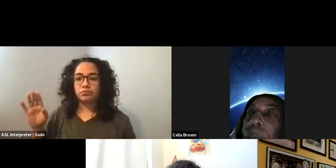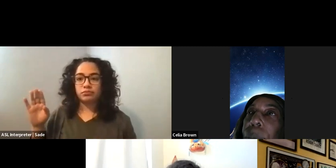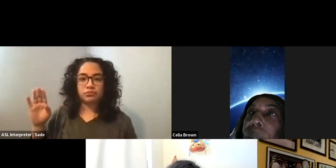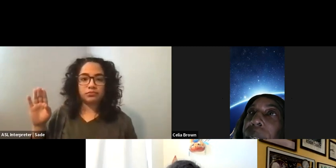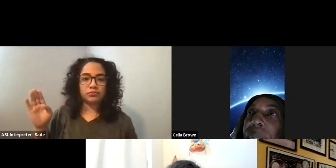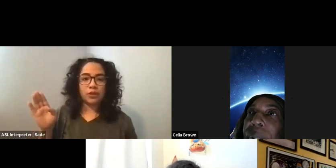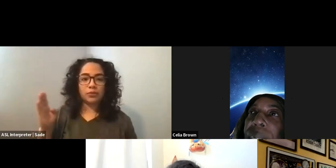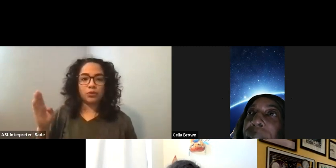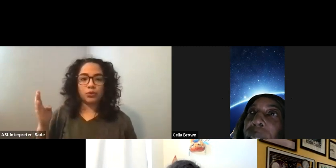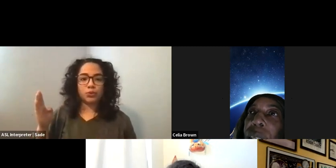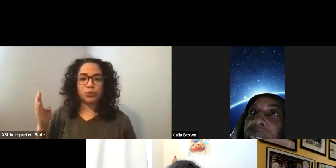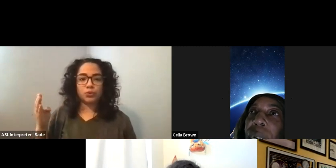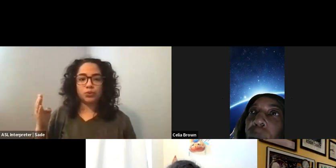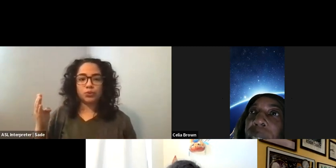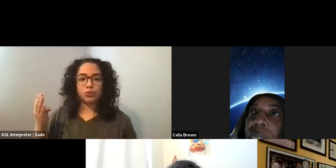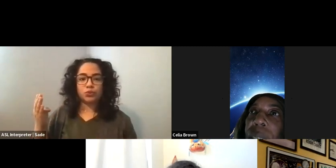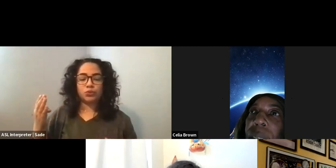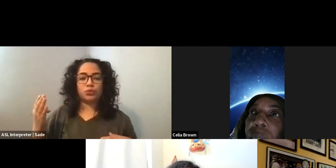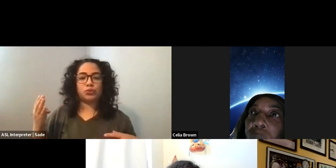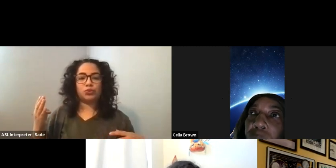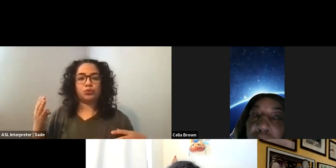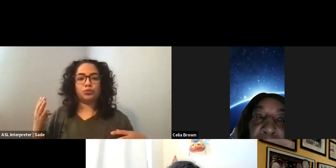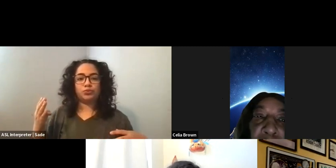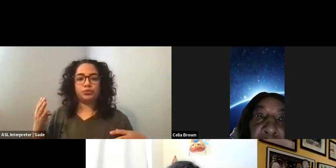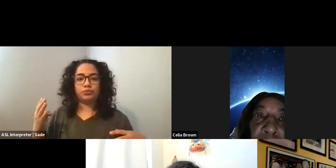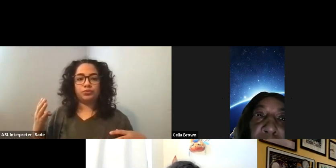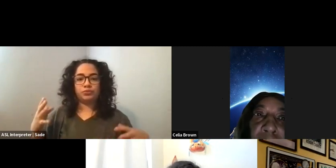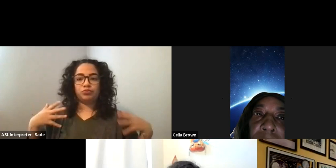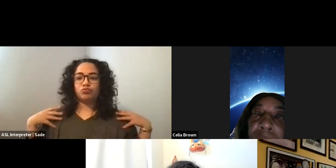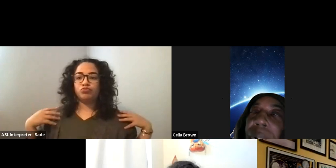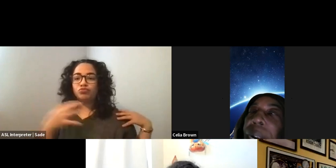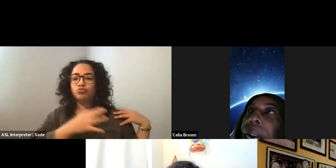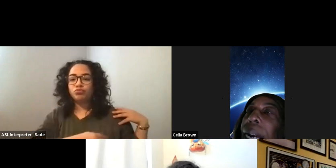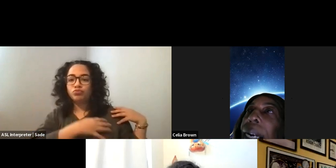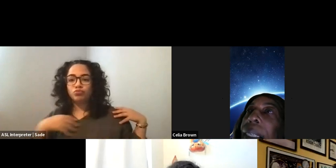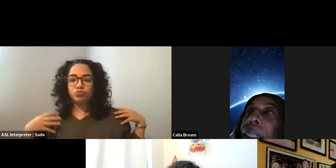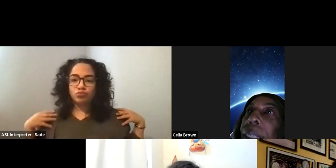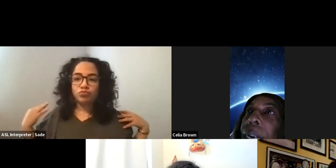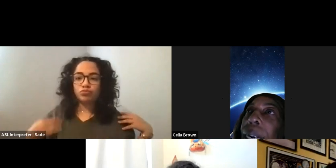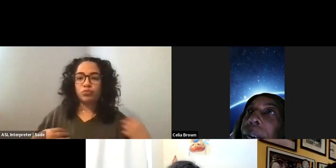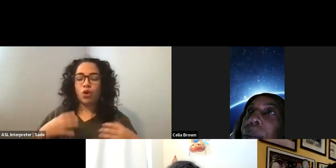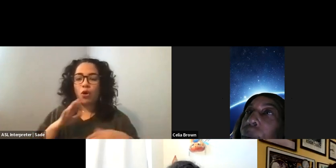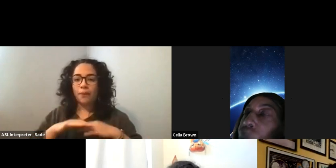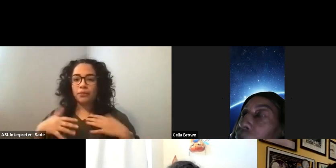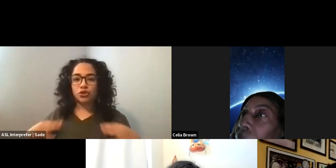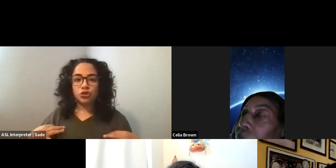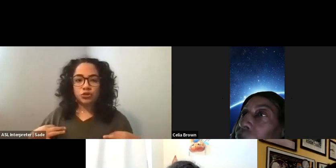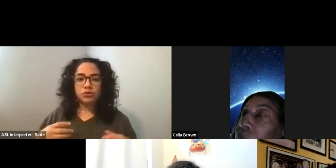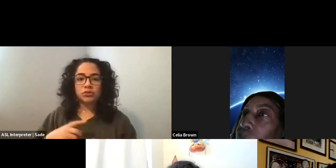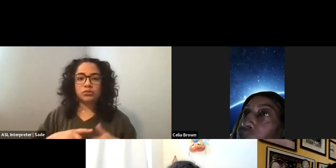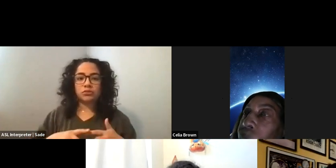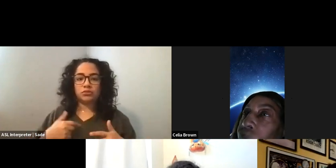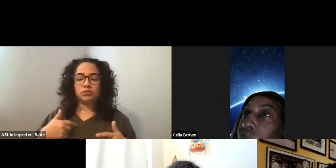like a little sequins on my shirt. And I have, my hair